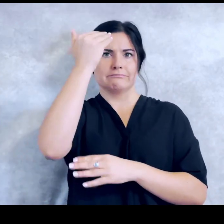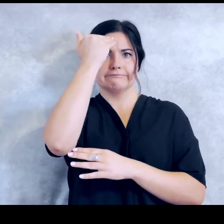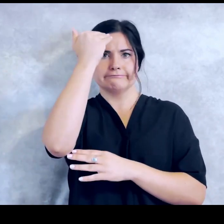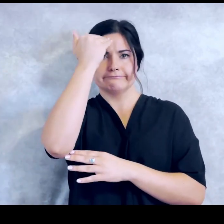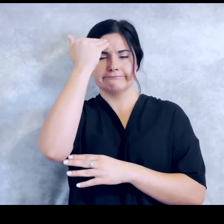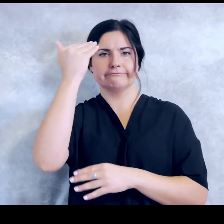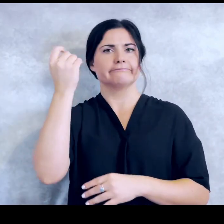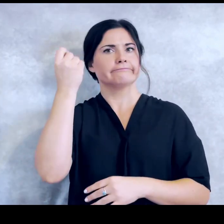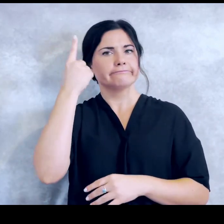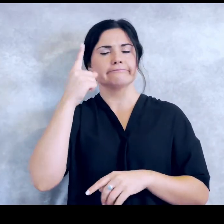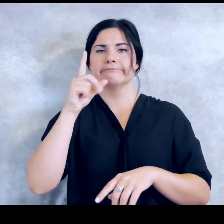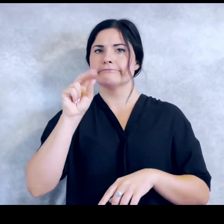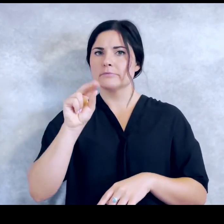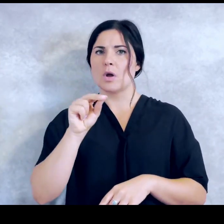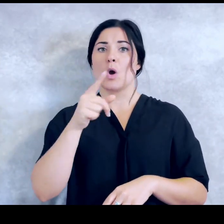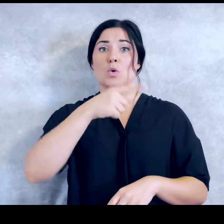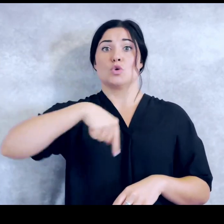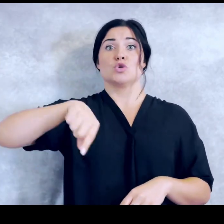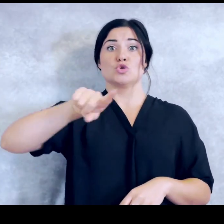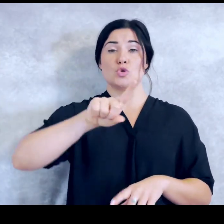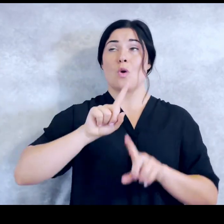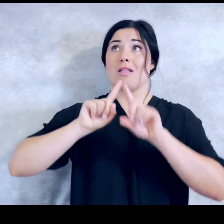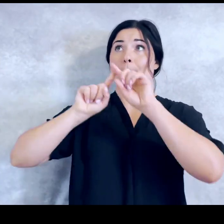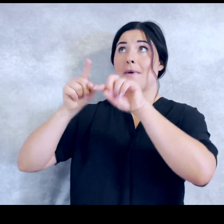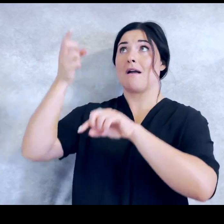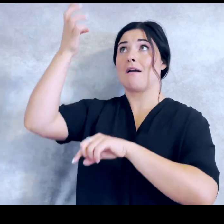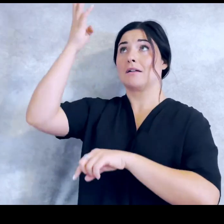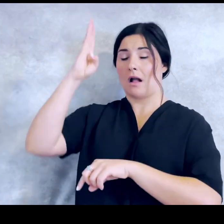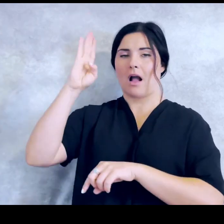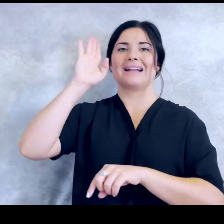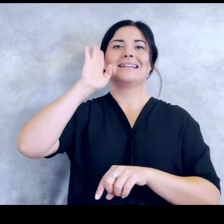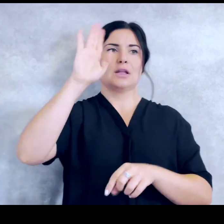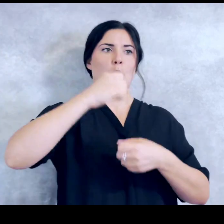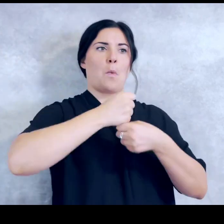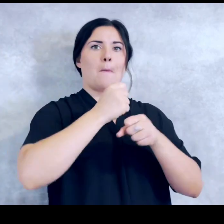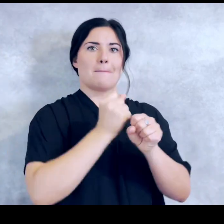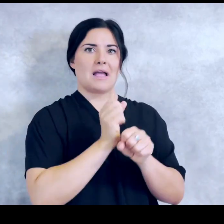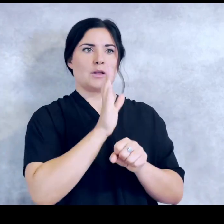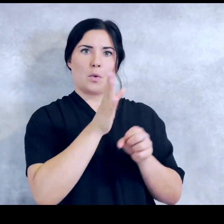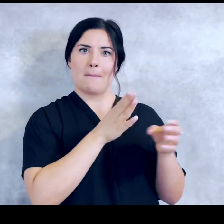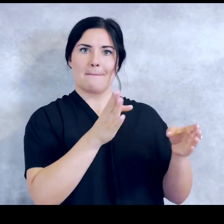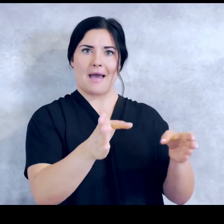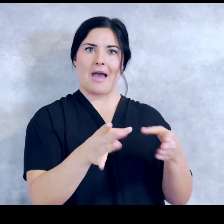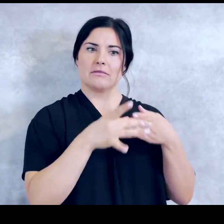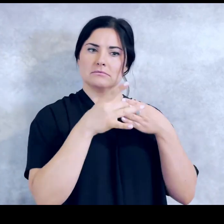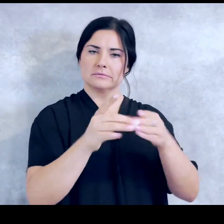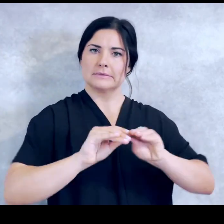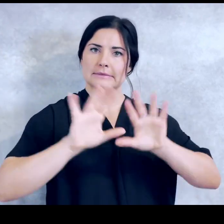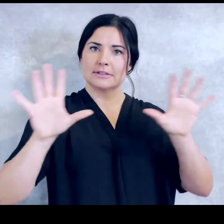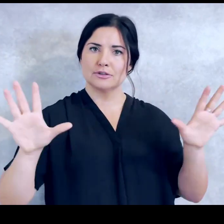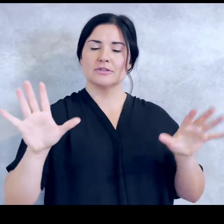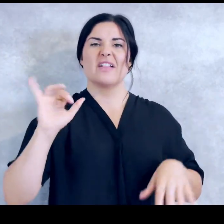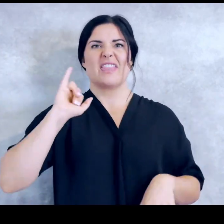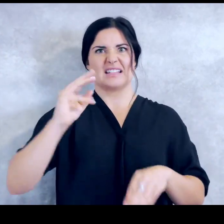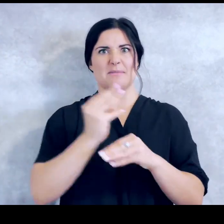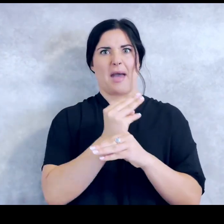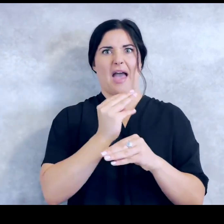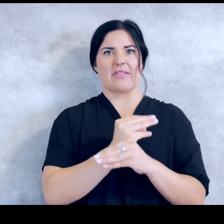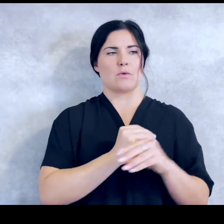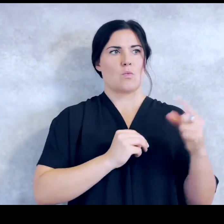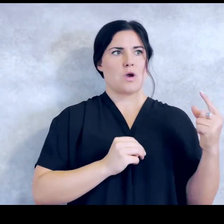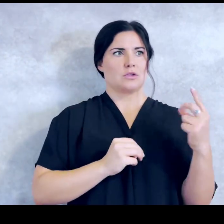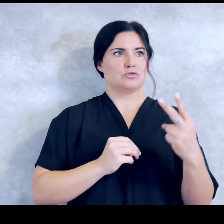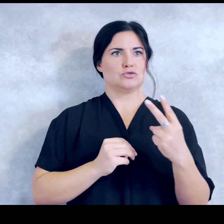And all your ways acknowledge him equals, and he will make your path straight. Amen. There's Bible equations all throughout Scripture.